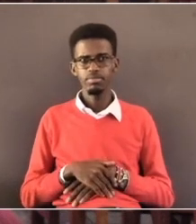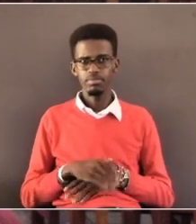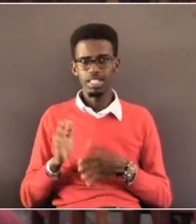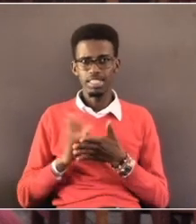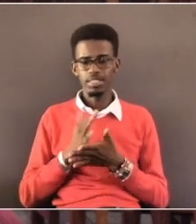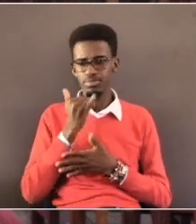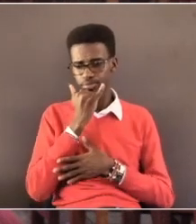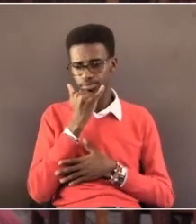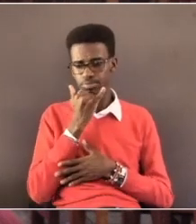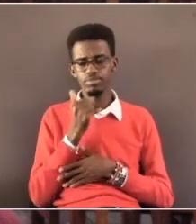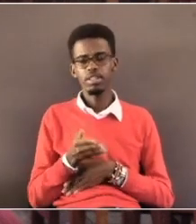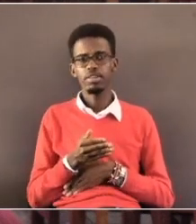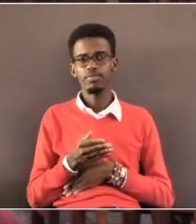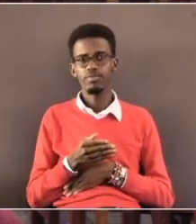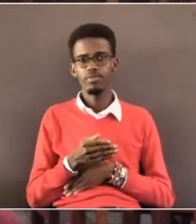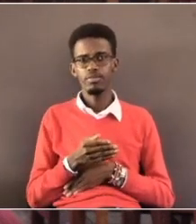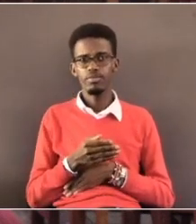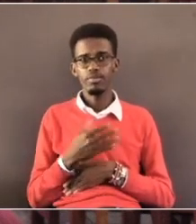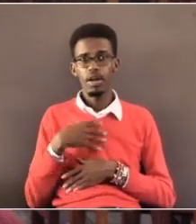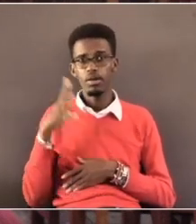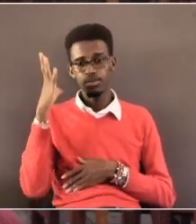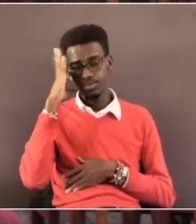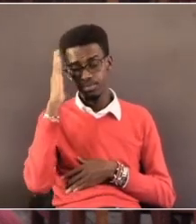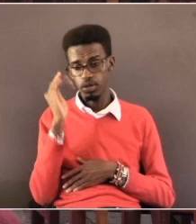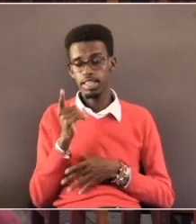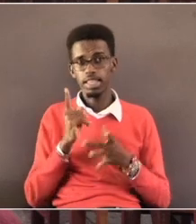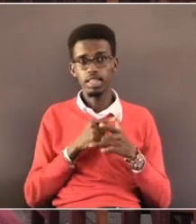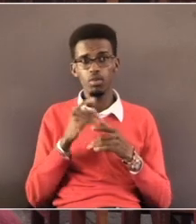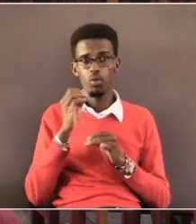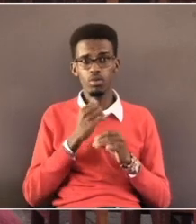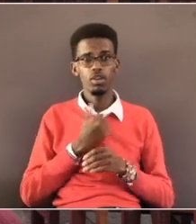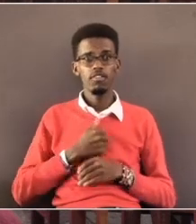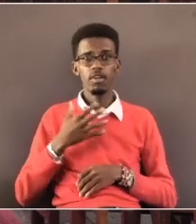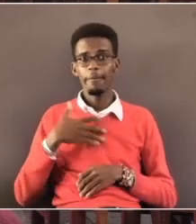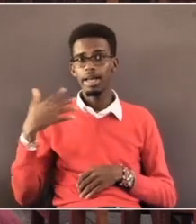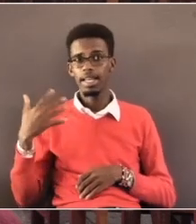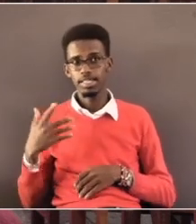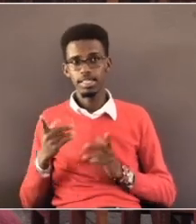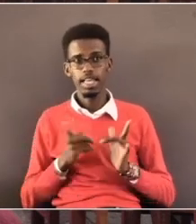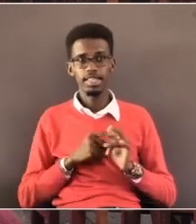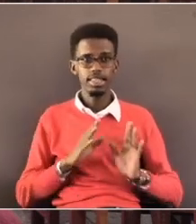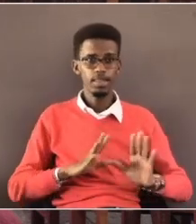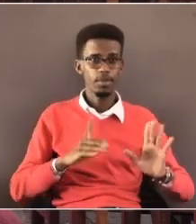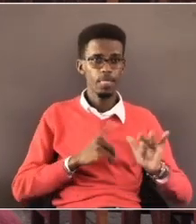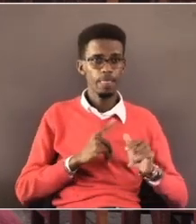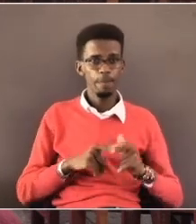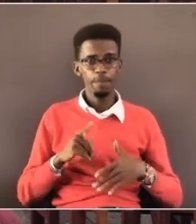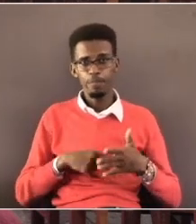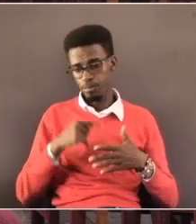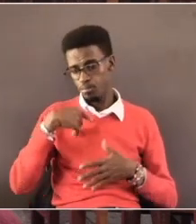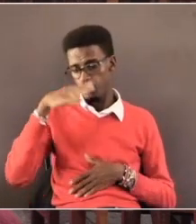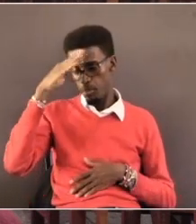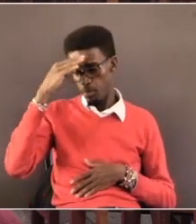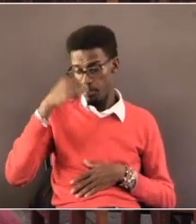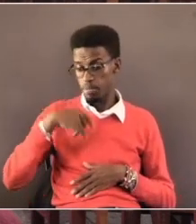something is off. They slap you and they're like, oh, sorry, it's just my hand, and the rest, ni kwa ajili nilikunywa, because